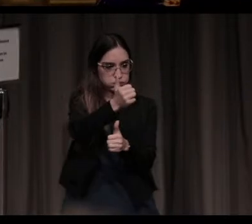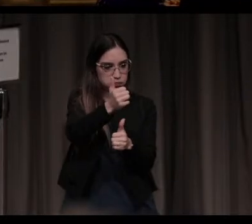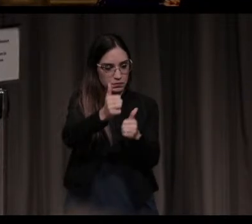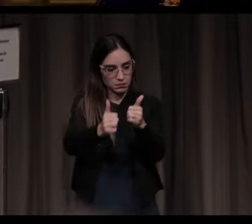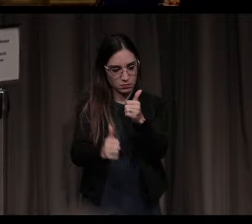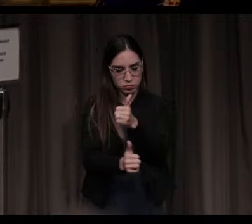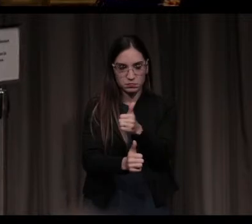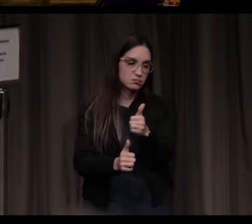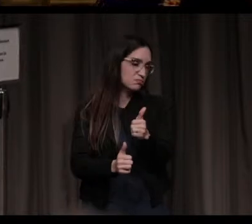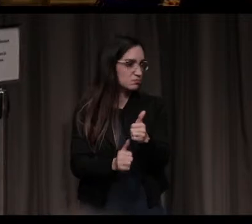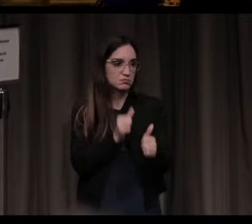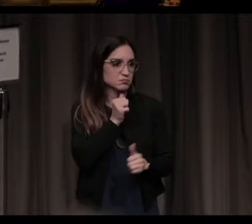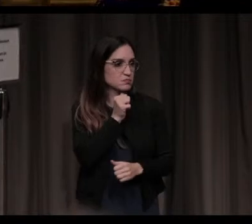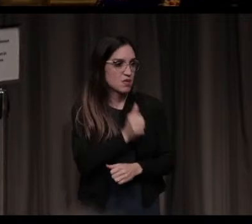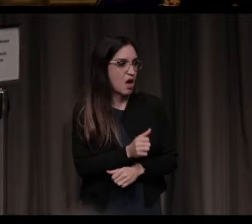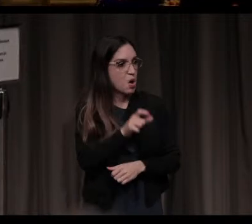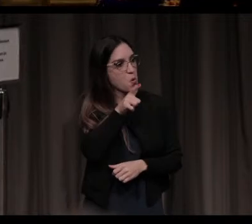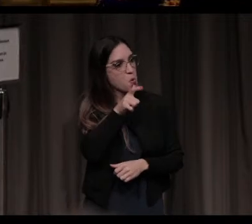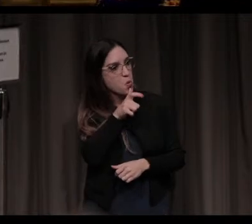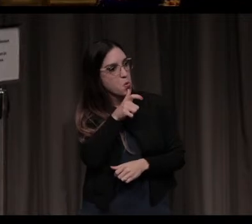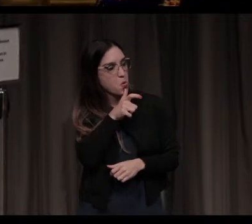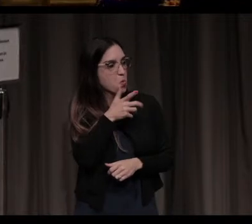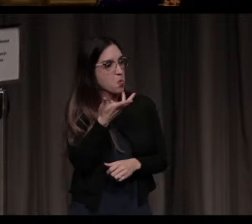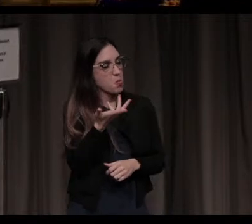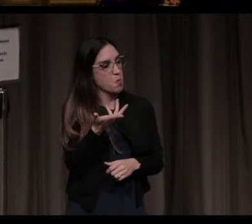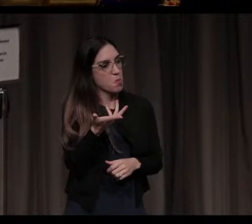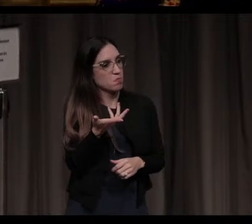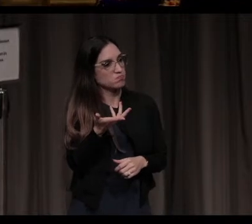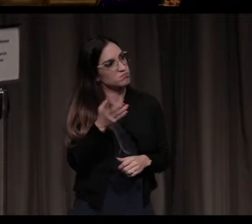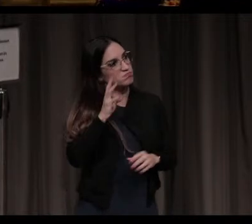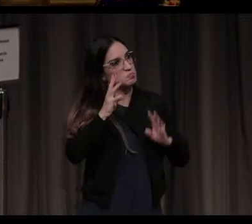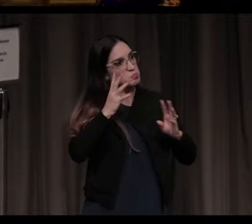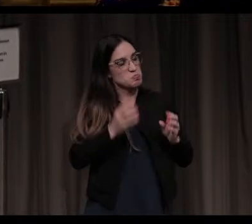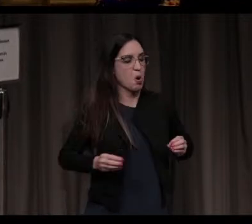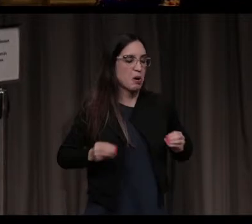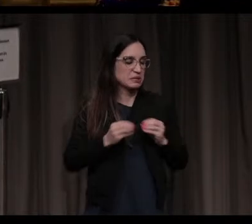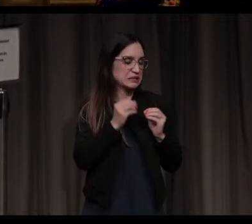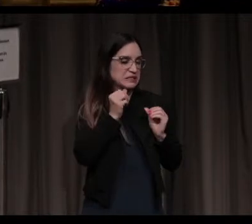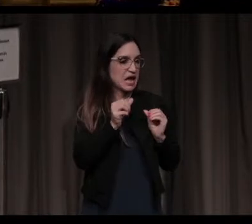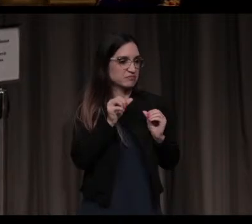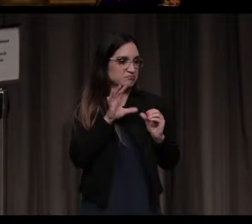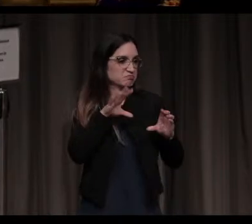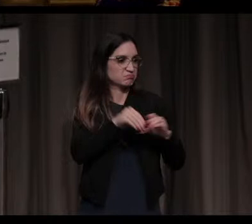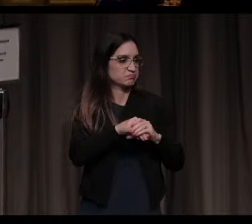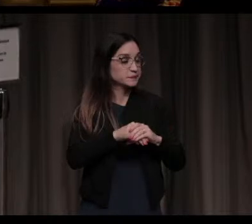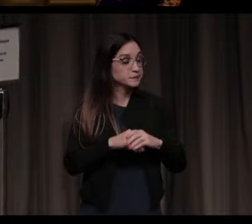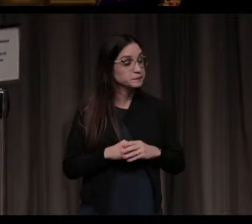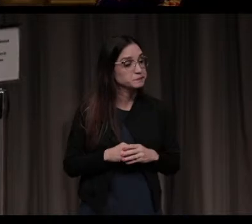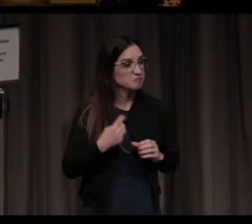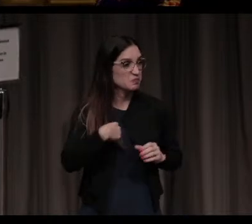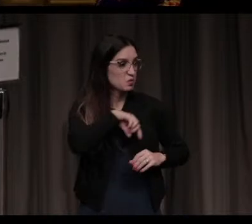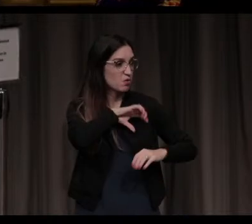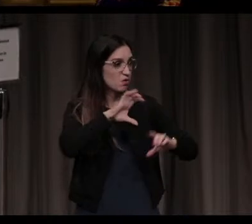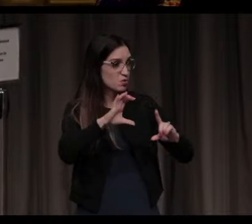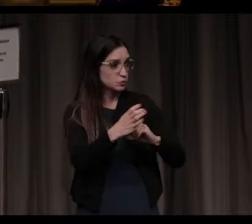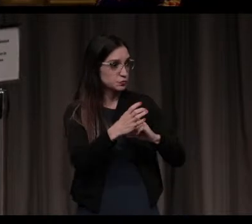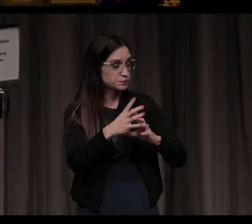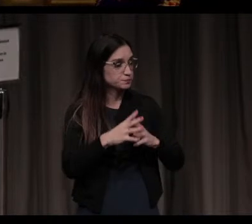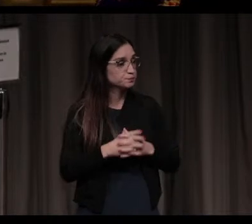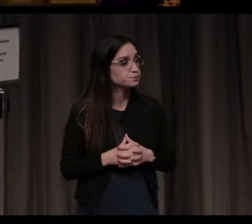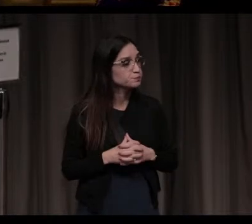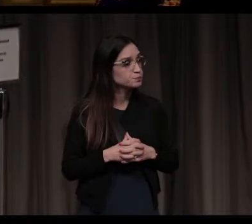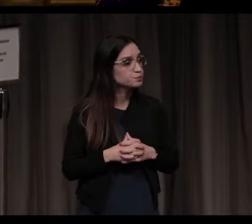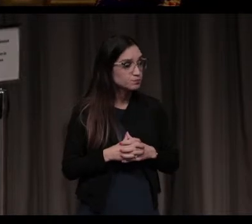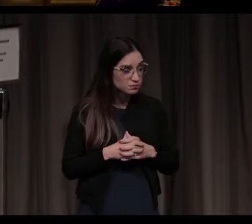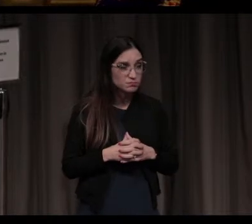where beyond those, like, I guess, communal values. And I think something else that's really worth mentioning is we